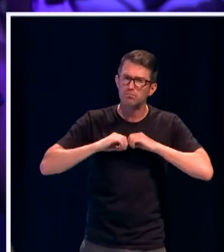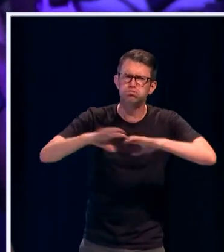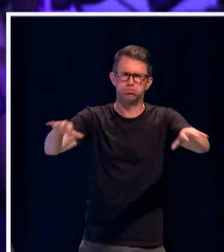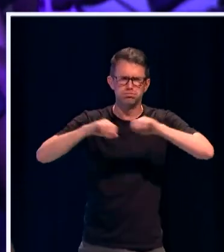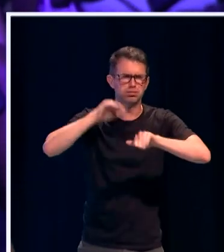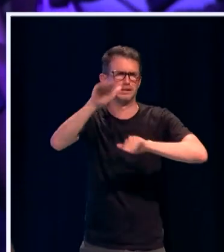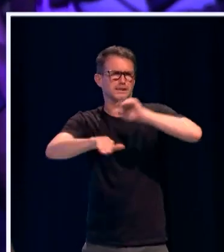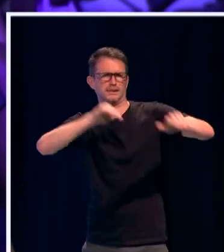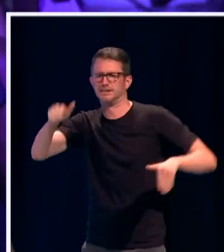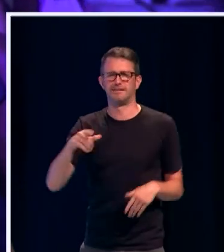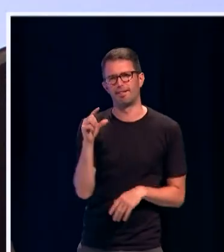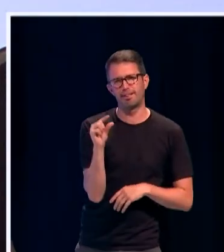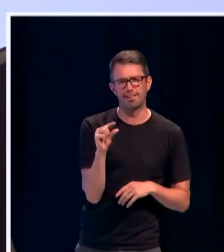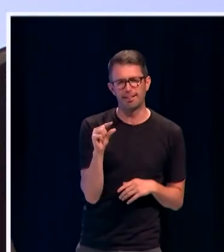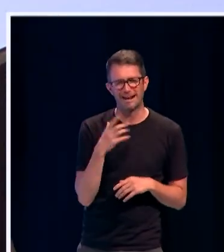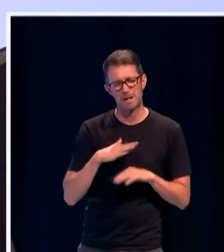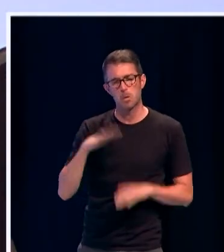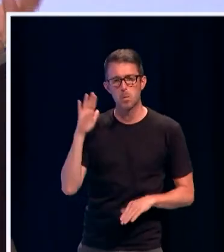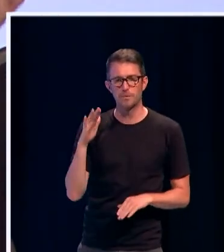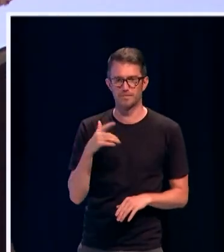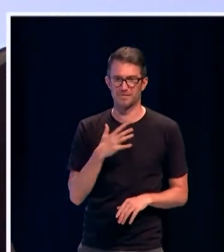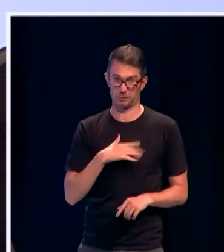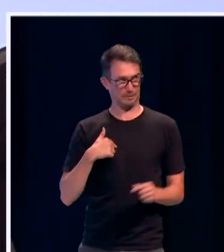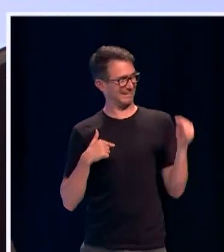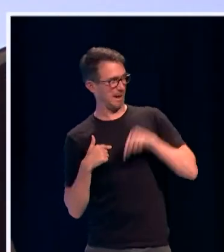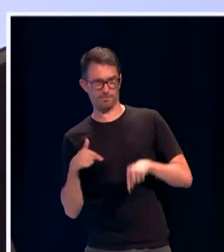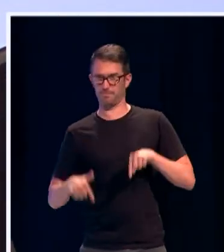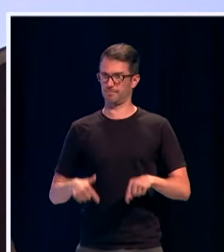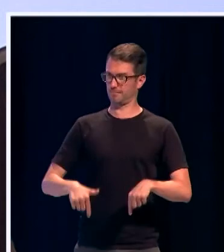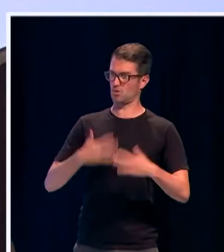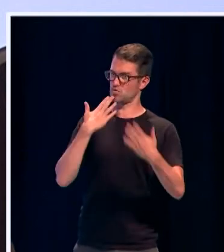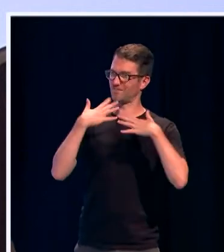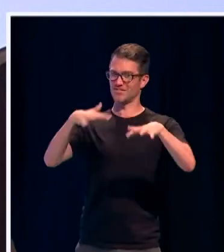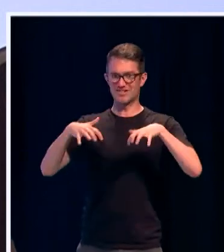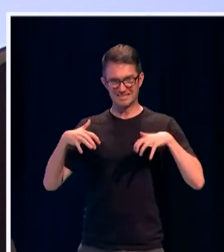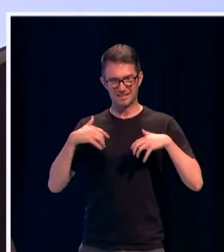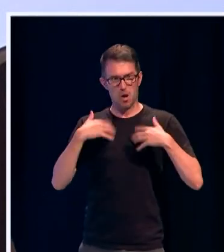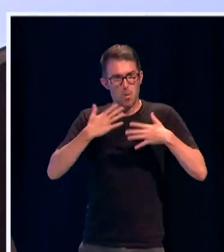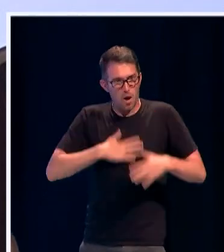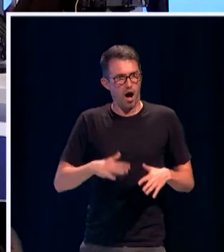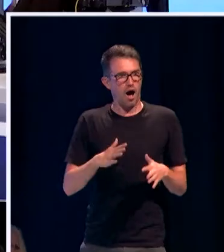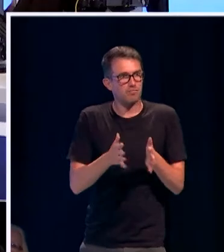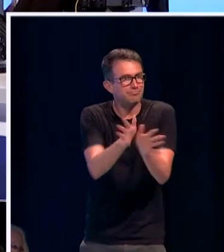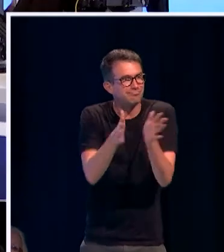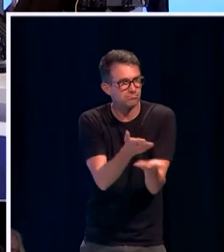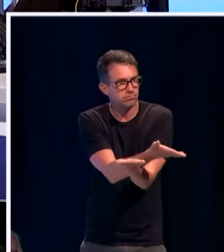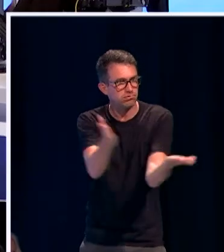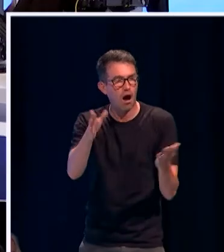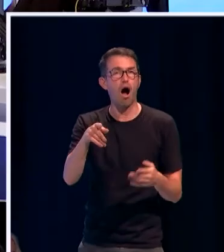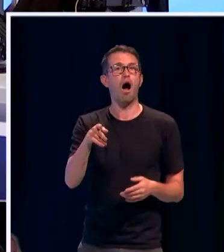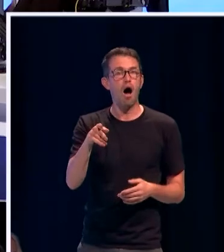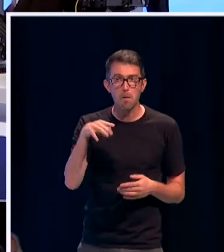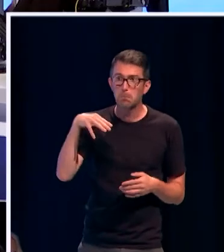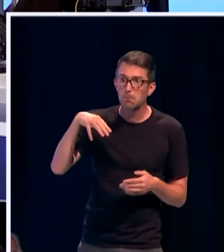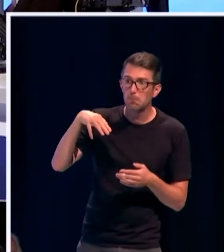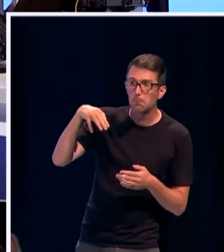here today. We want people to come and try it, test it, and then go out and promote it. Okay, thank you. I hope that between the audience,